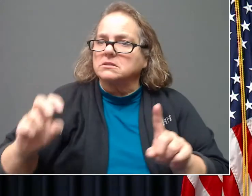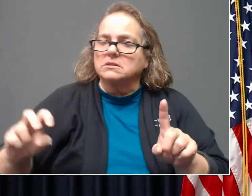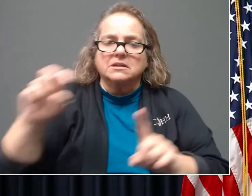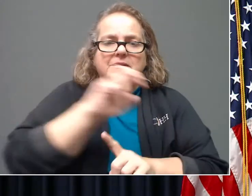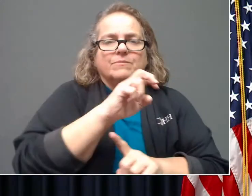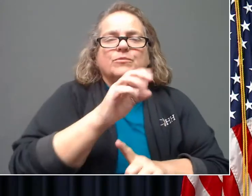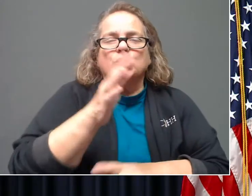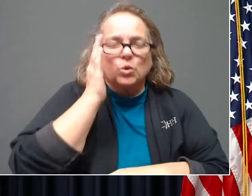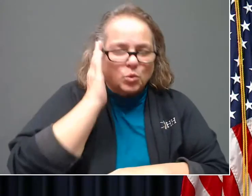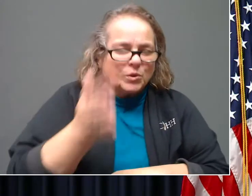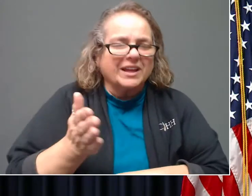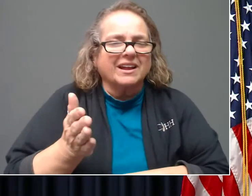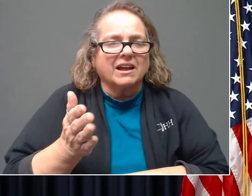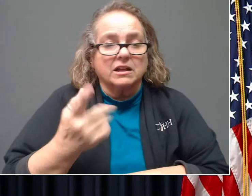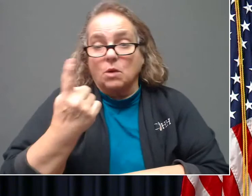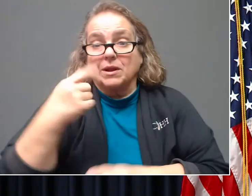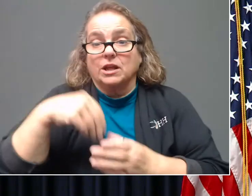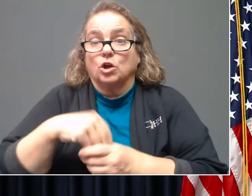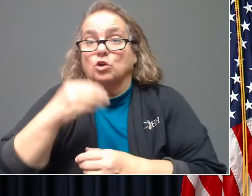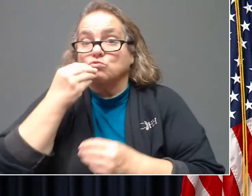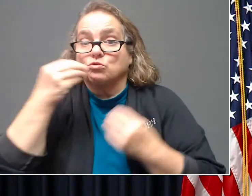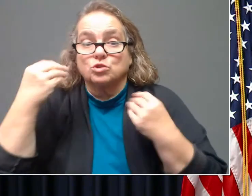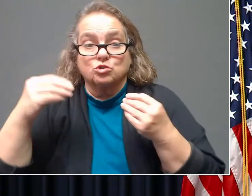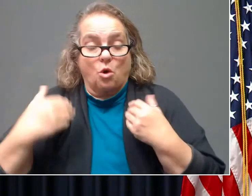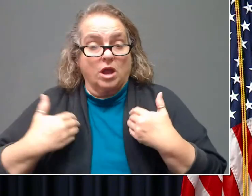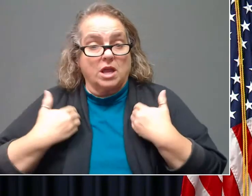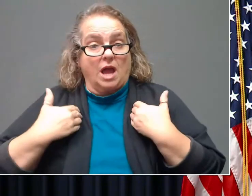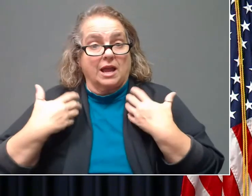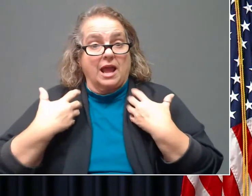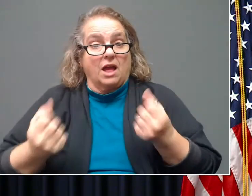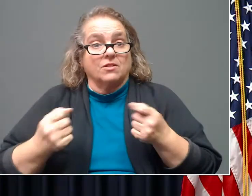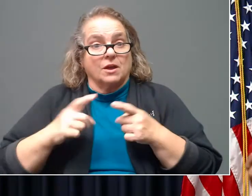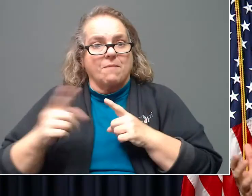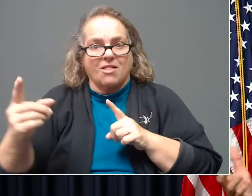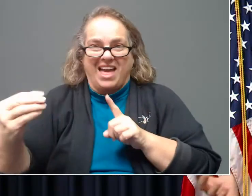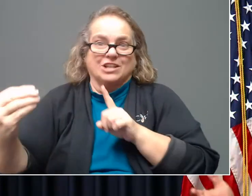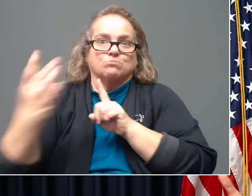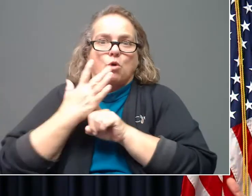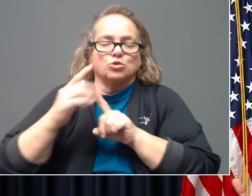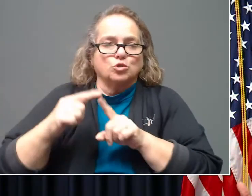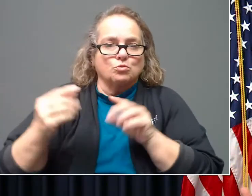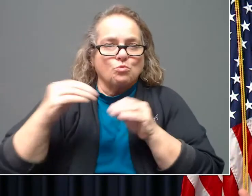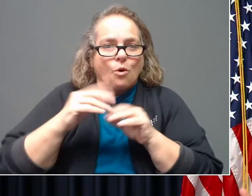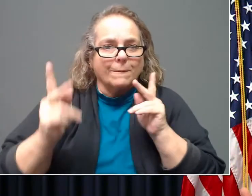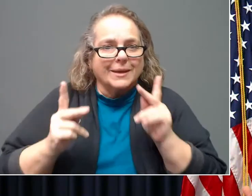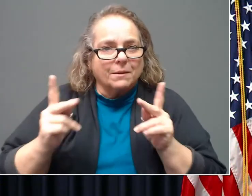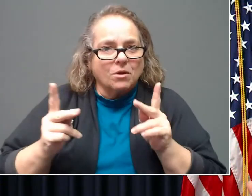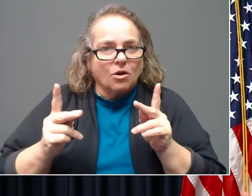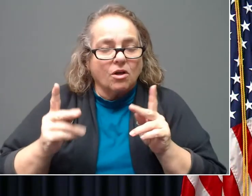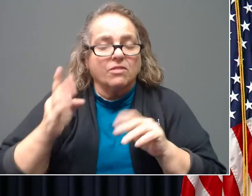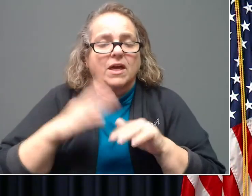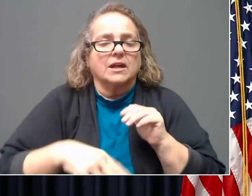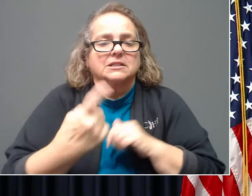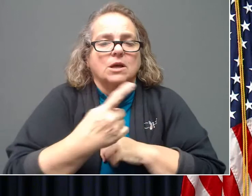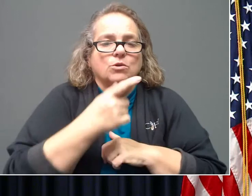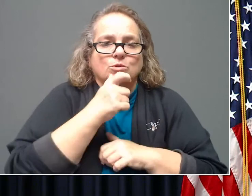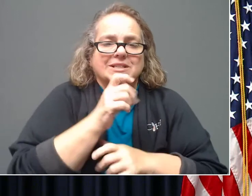somebody in a grocery store that might be younger or healthier, but they're exposed to more people than somebody 65.